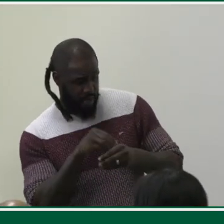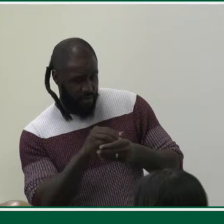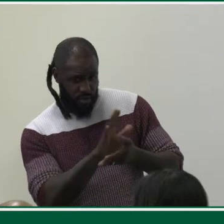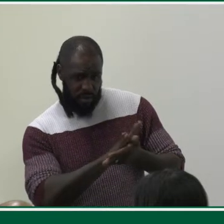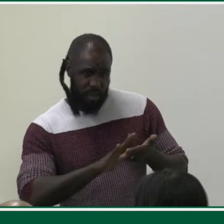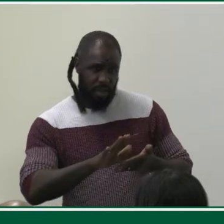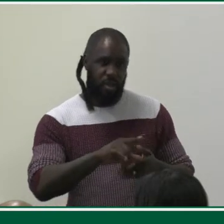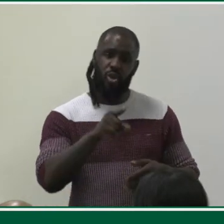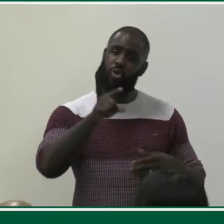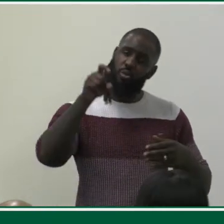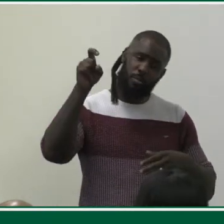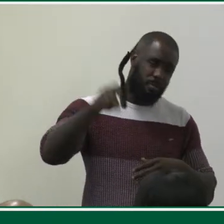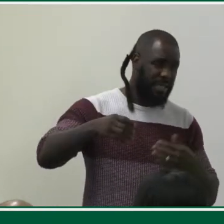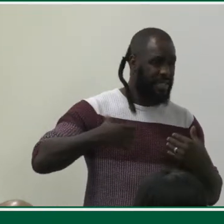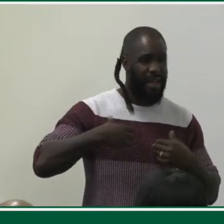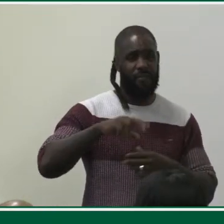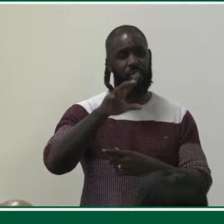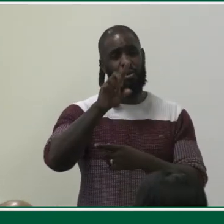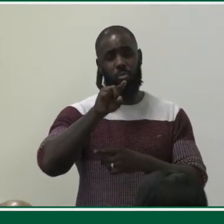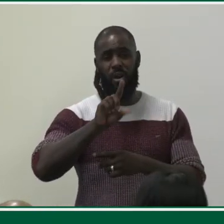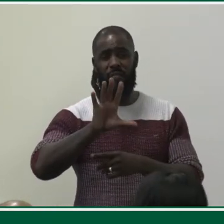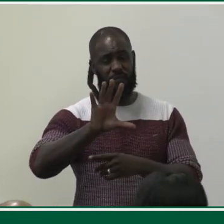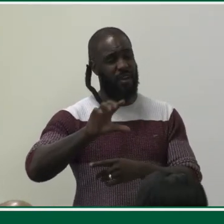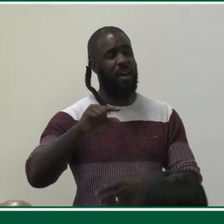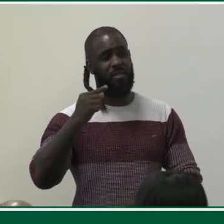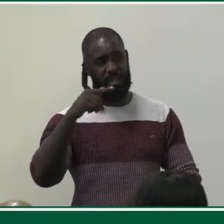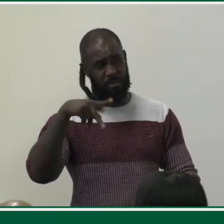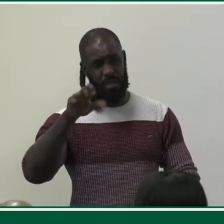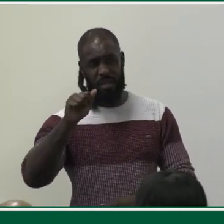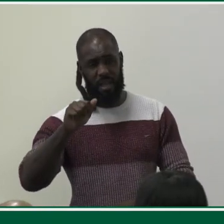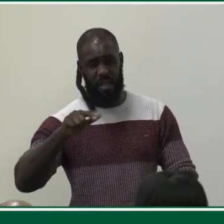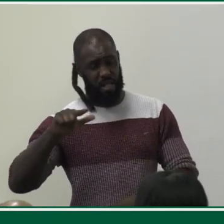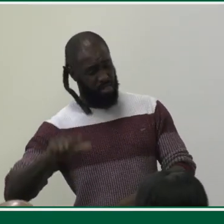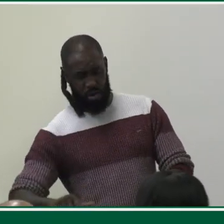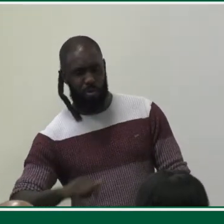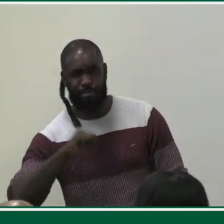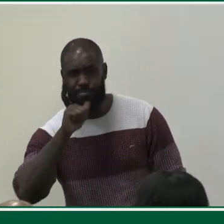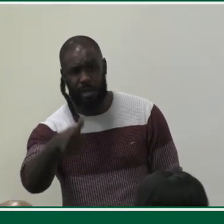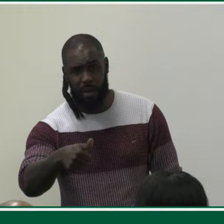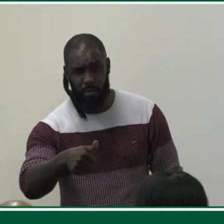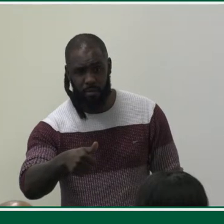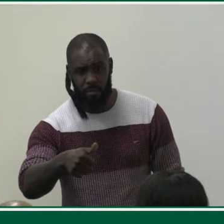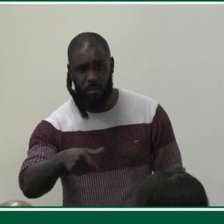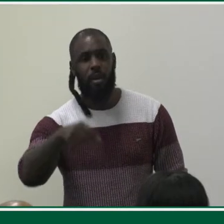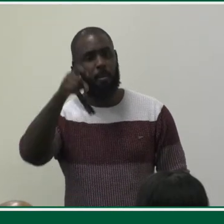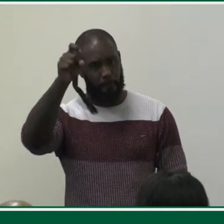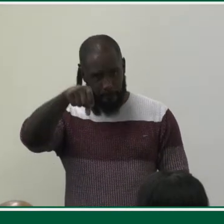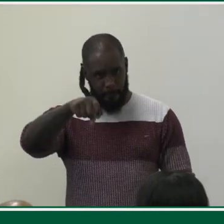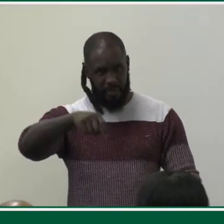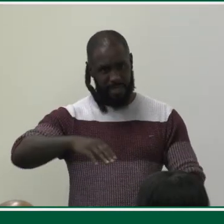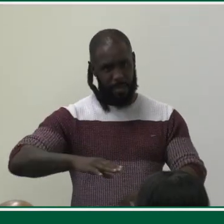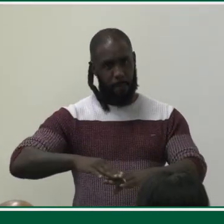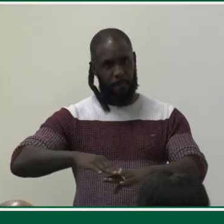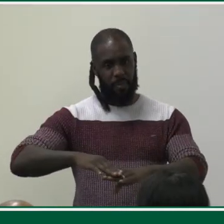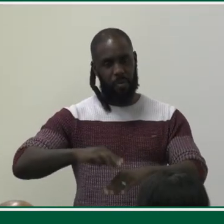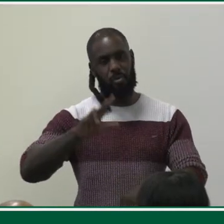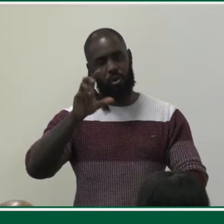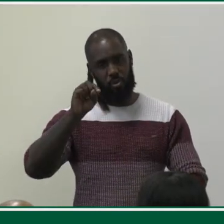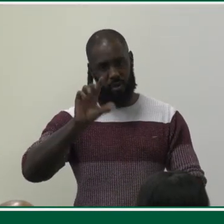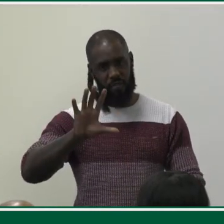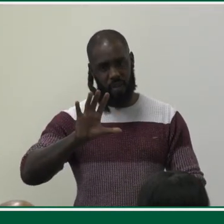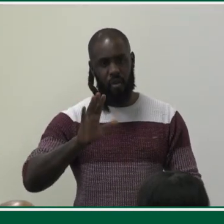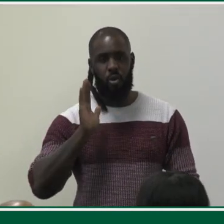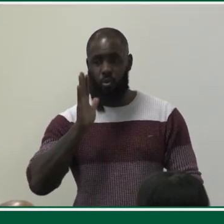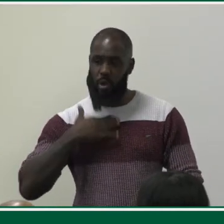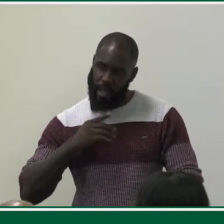with 3.5 GPA, and we are not lowering it. However, they'll have support, they'll have